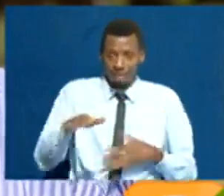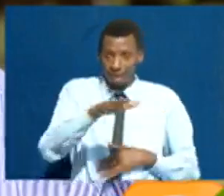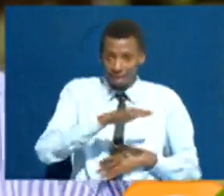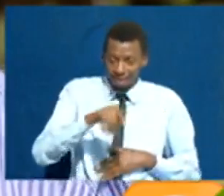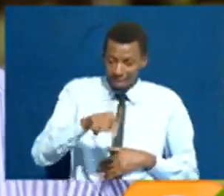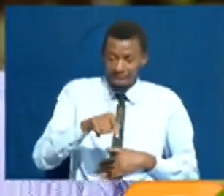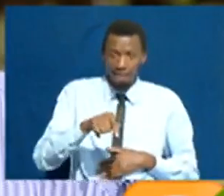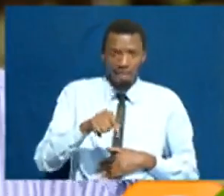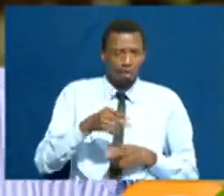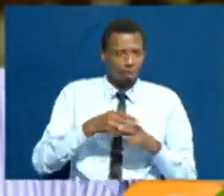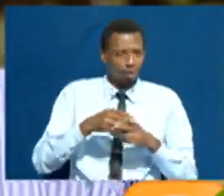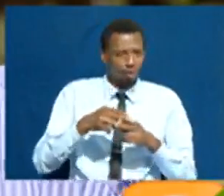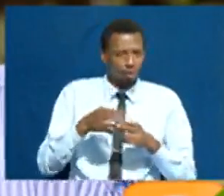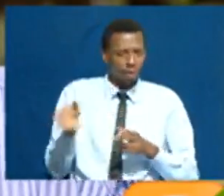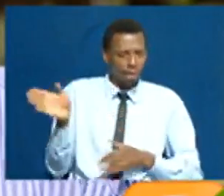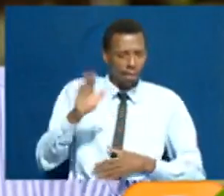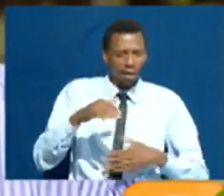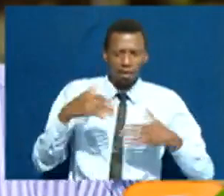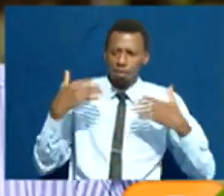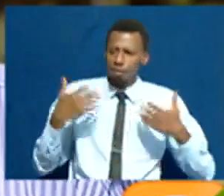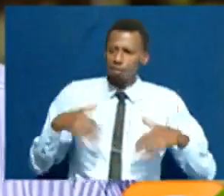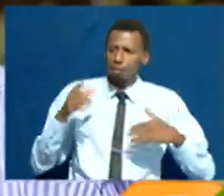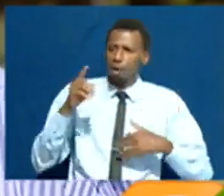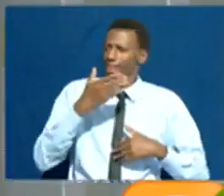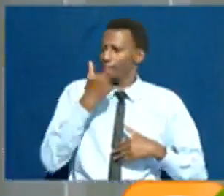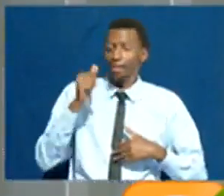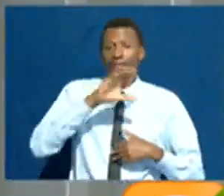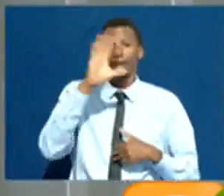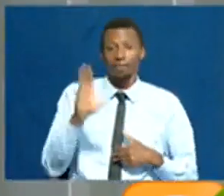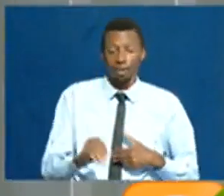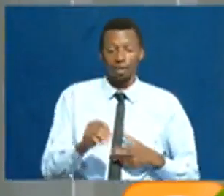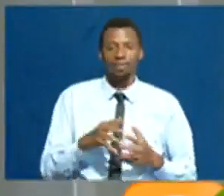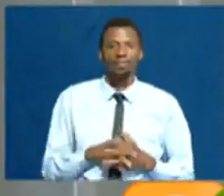very soon back to be one of the best in Africa. Definitely.